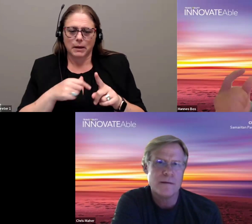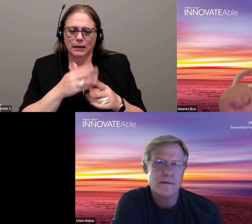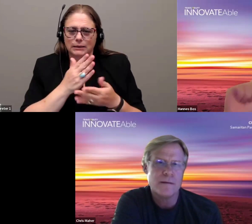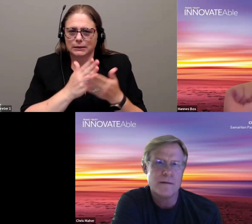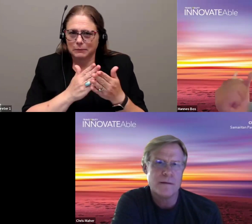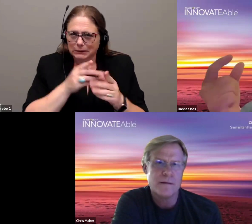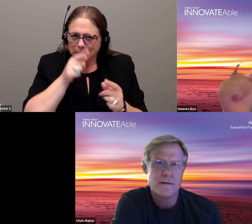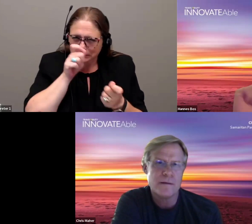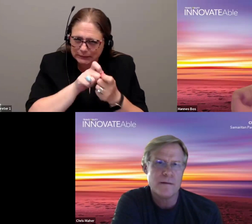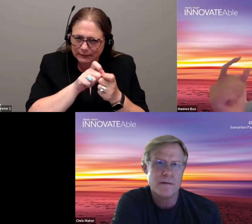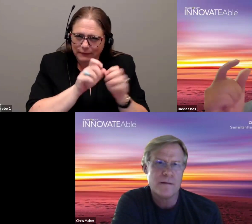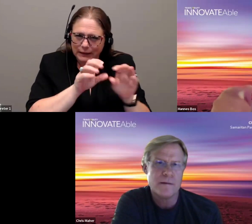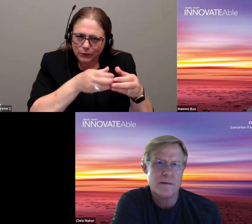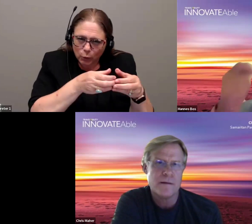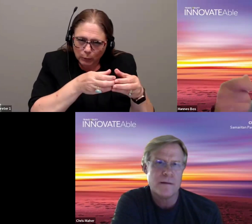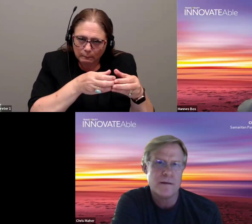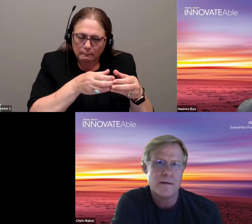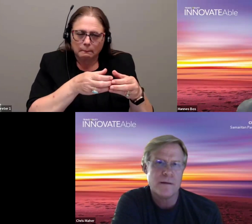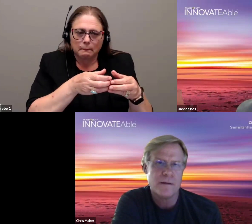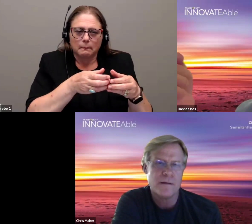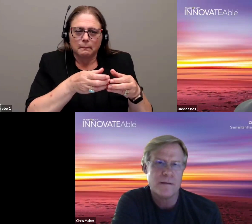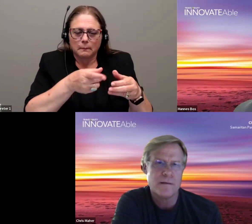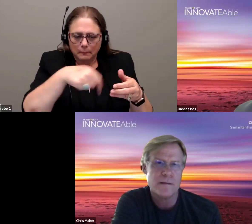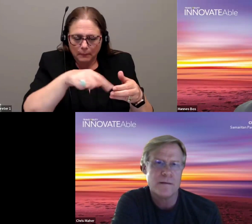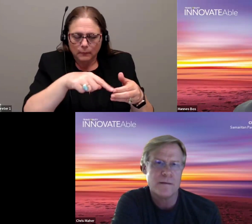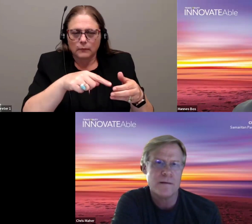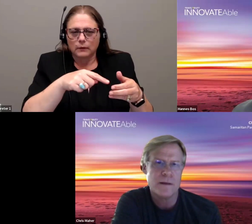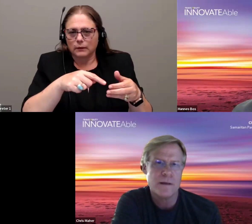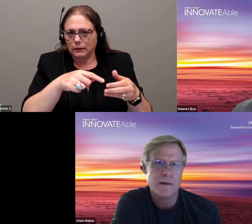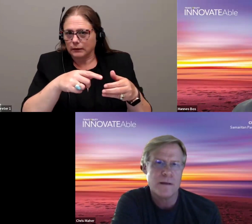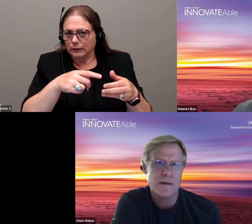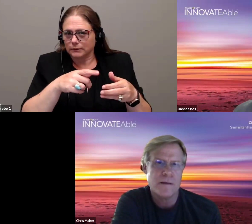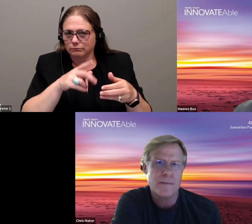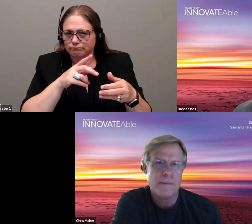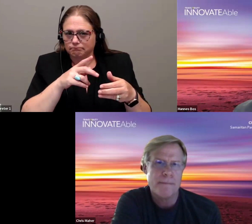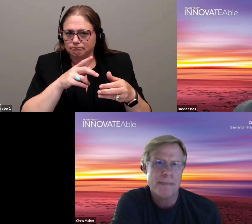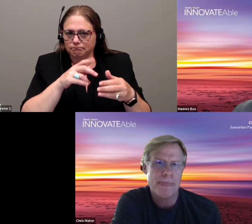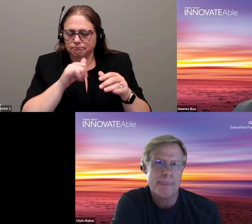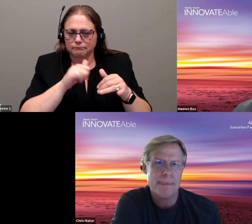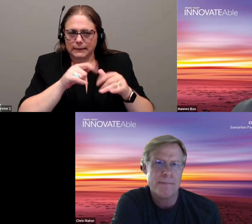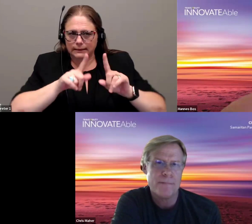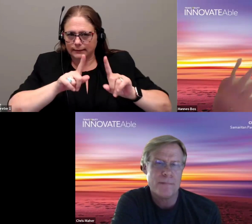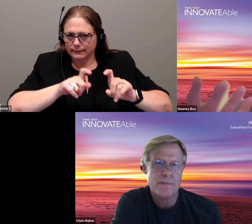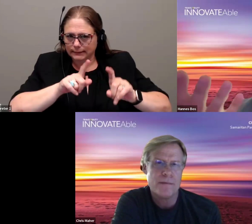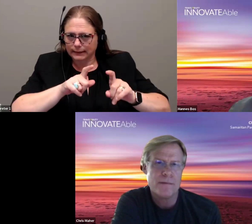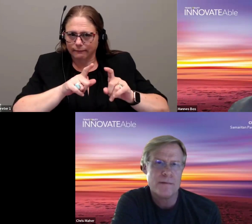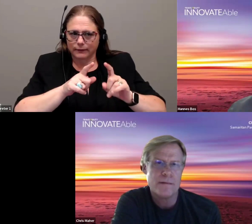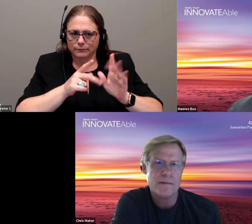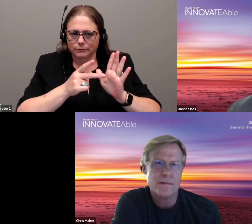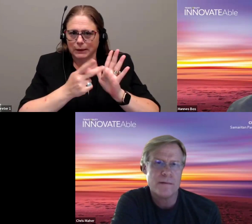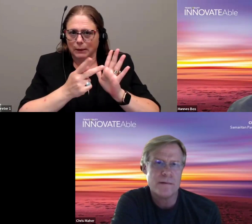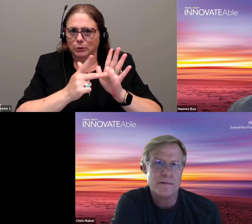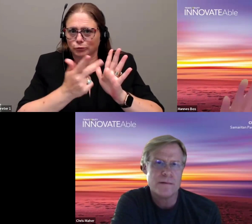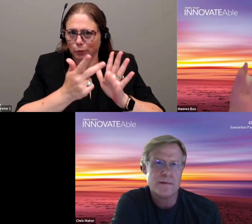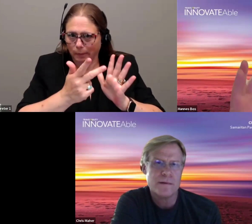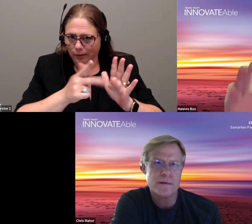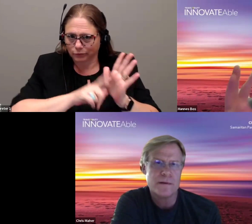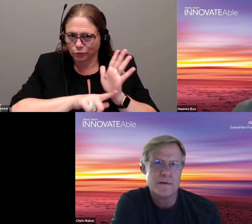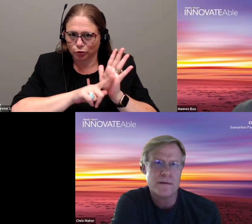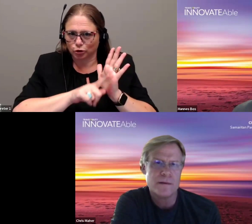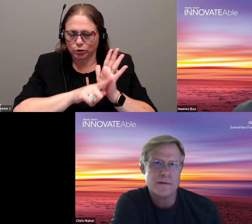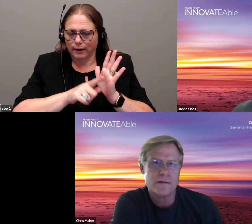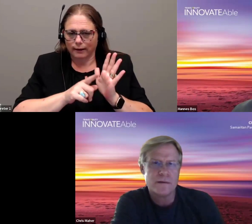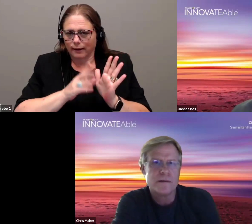that really need that last mile double, triple check, and that may never be able to be solved 100% by automation,